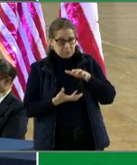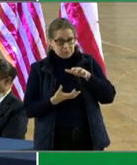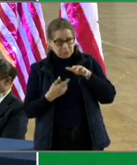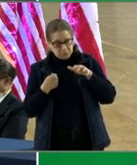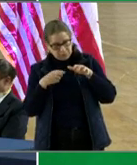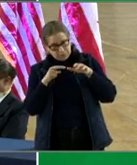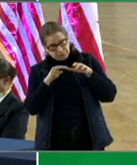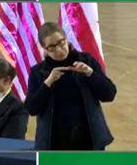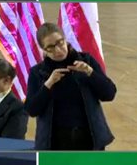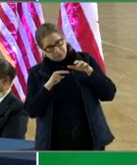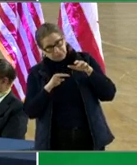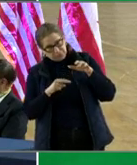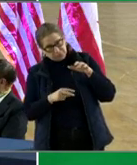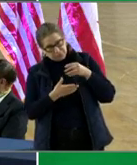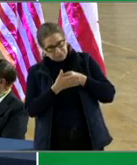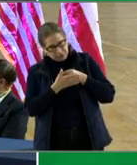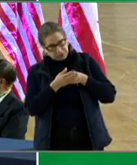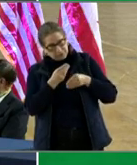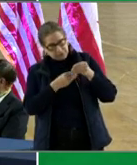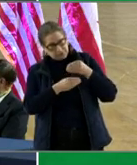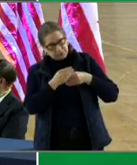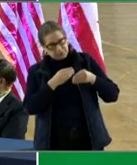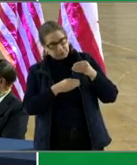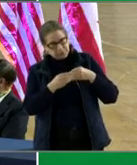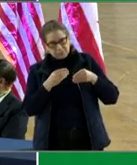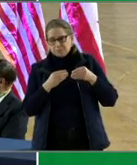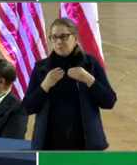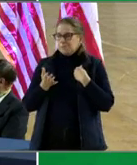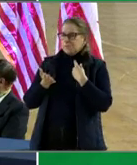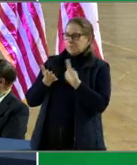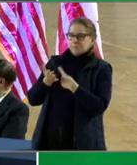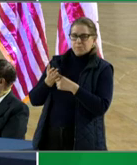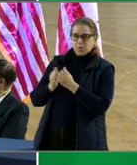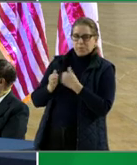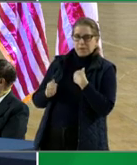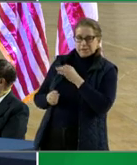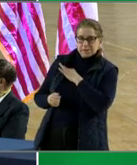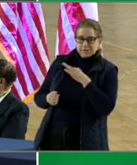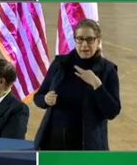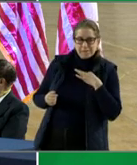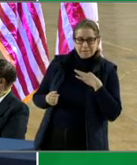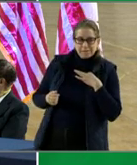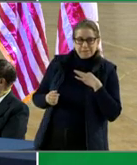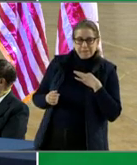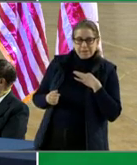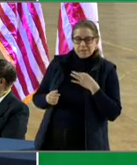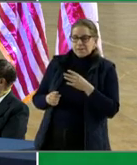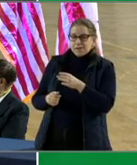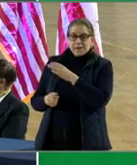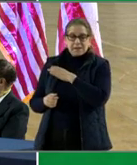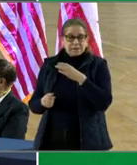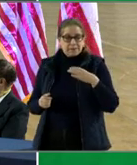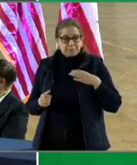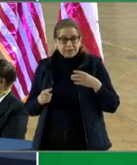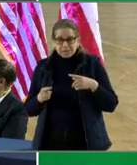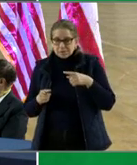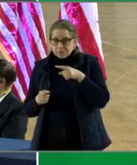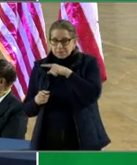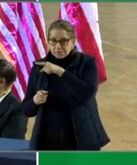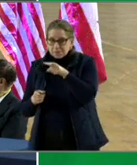working with all of my staff, my cabinet, to look at their agencies as